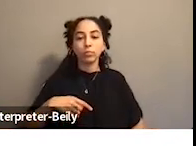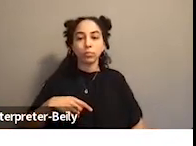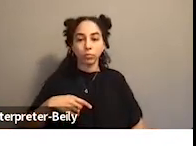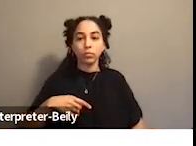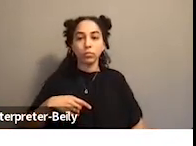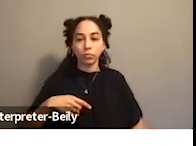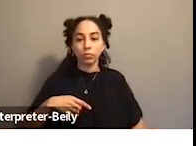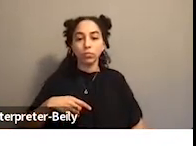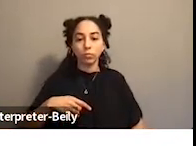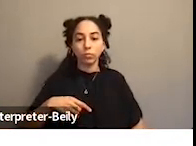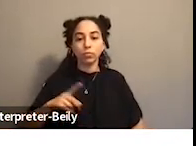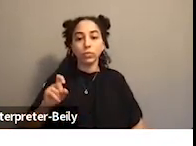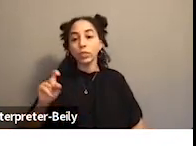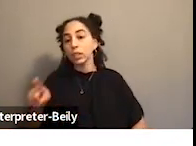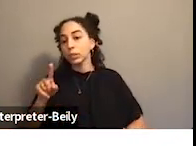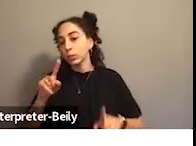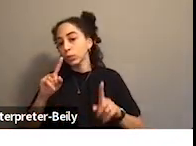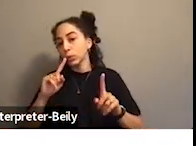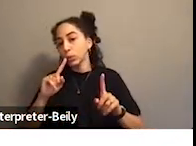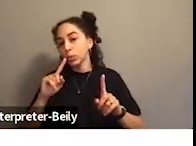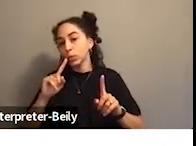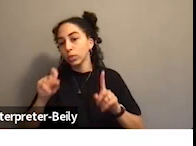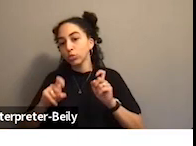to ask a question or share.